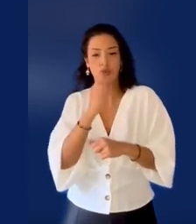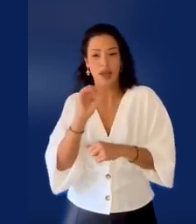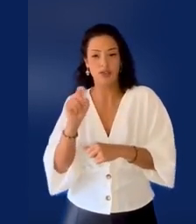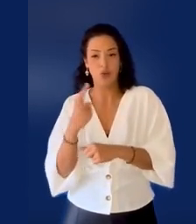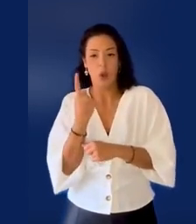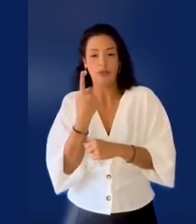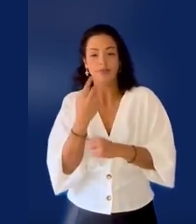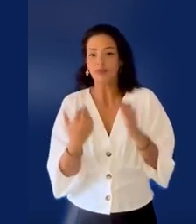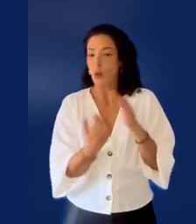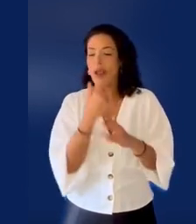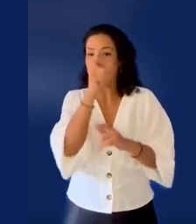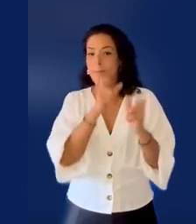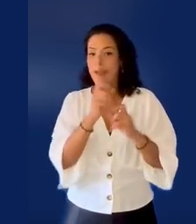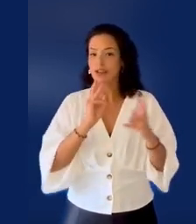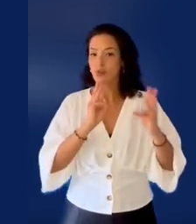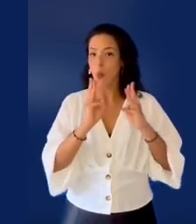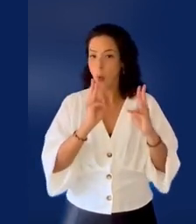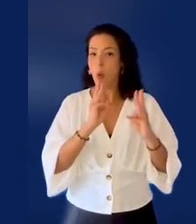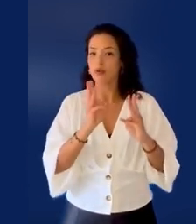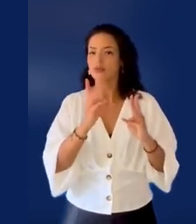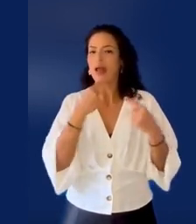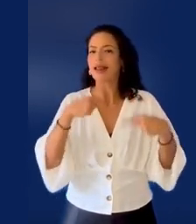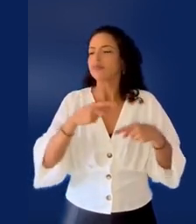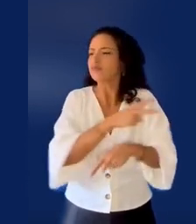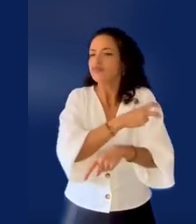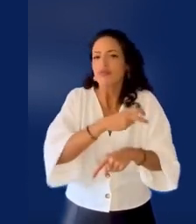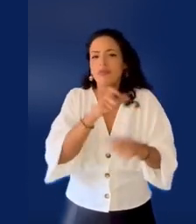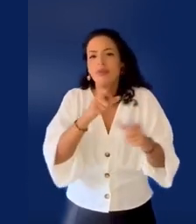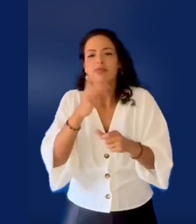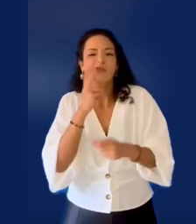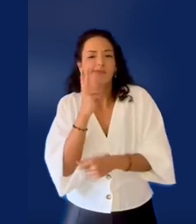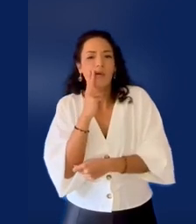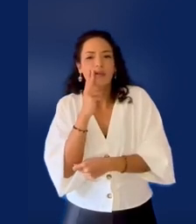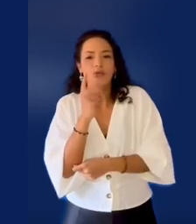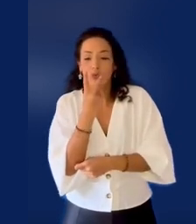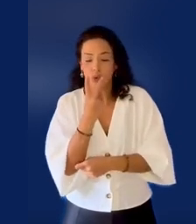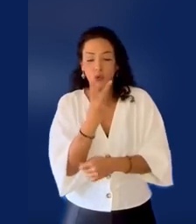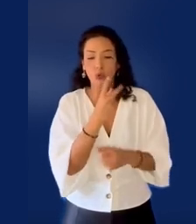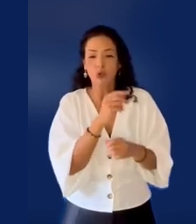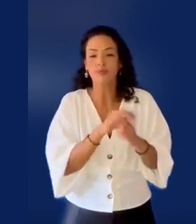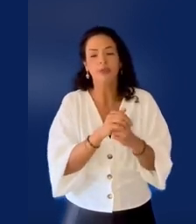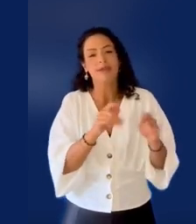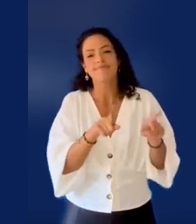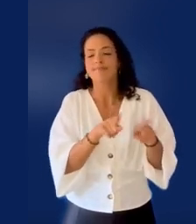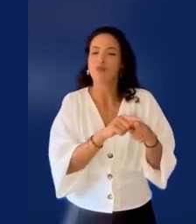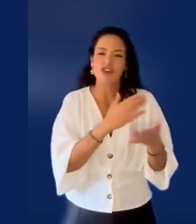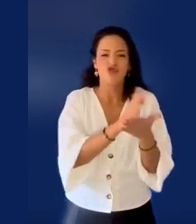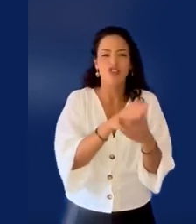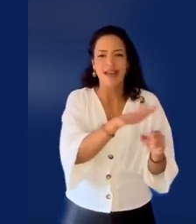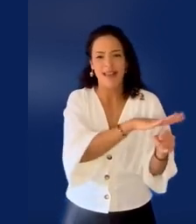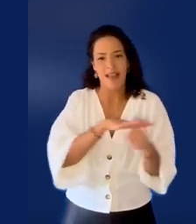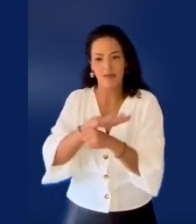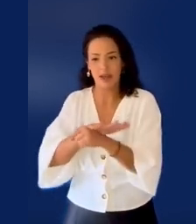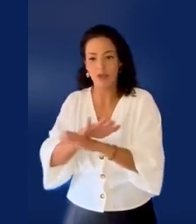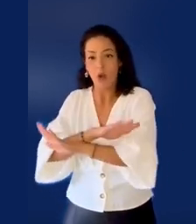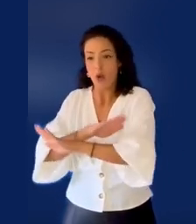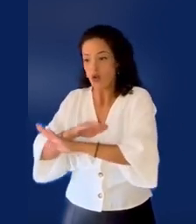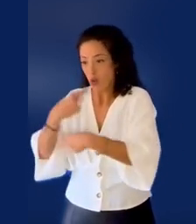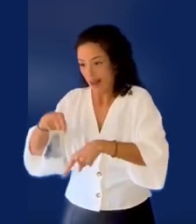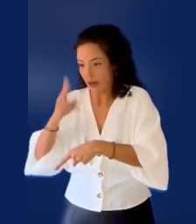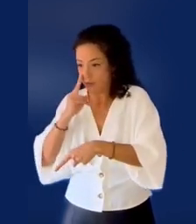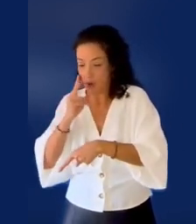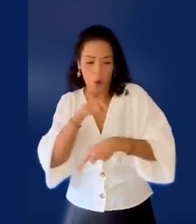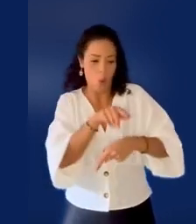allowed patients and staff to smoke. Each ward contained two communal areas, a non-smoking lounge and a dedicated smoking